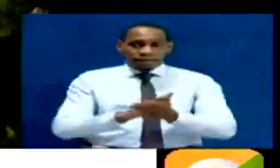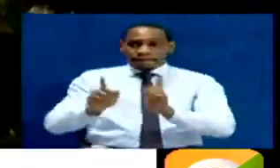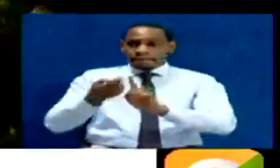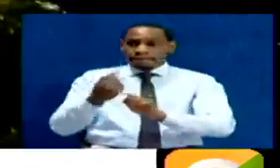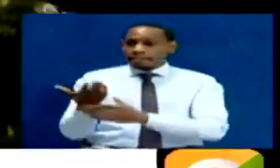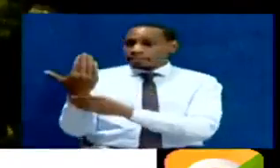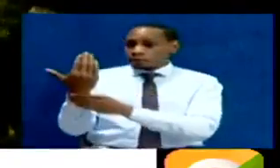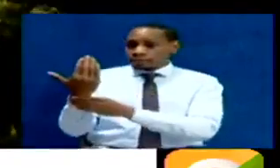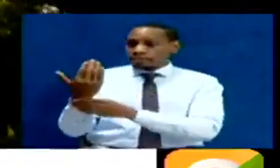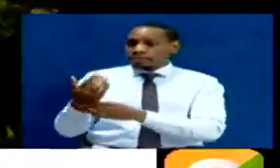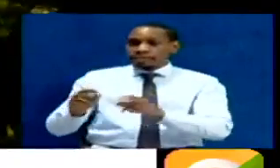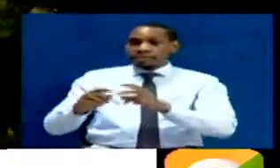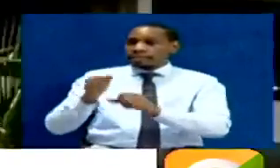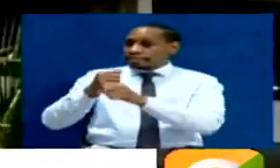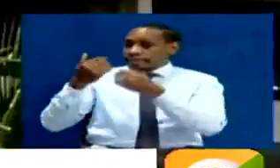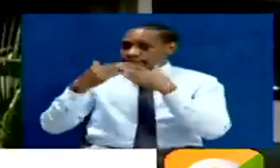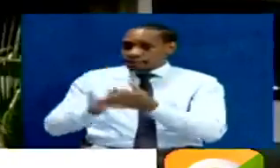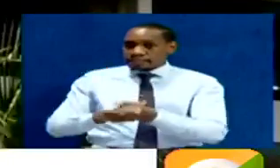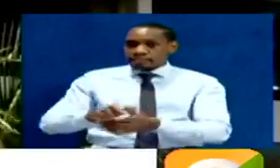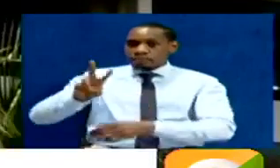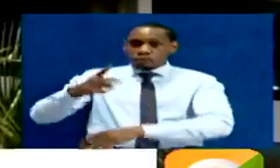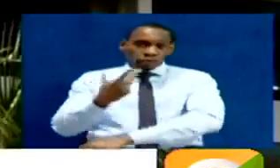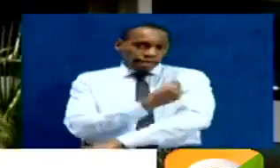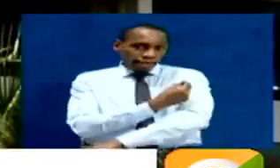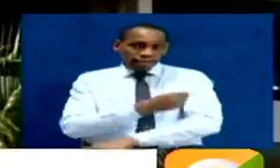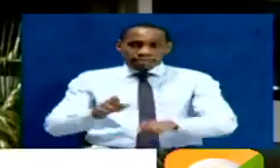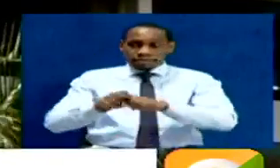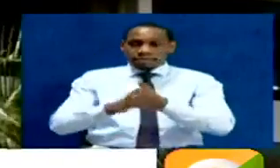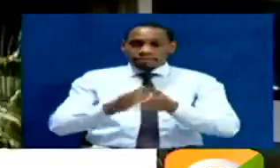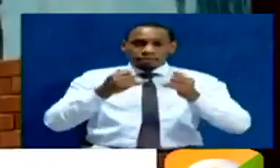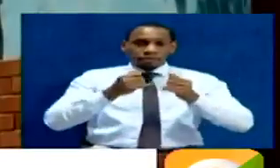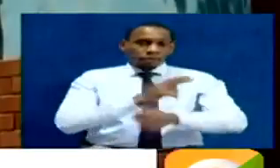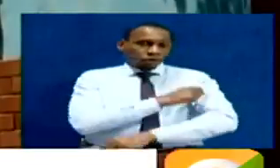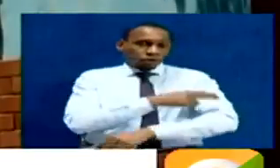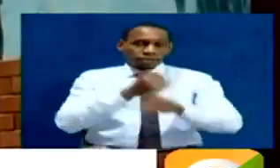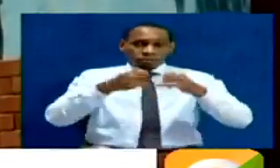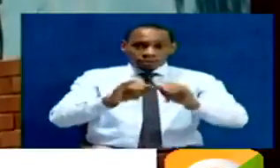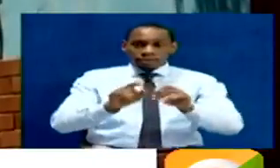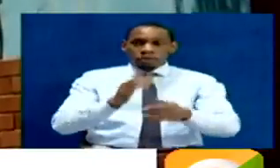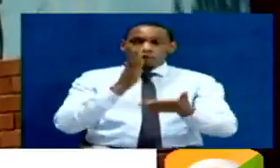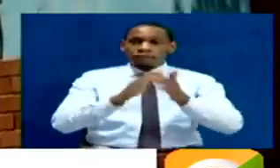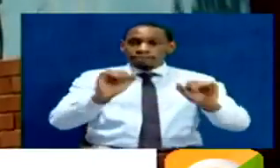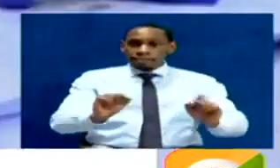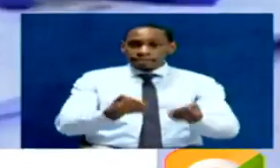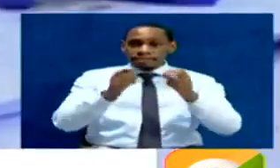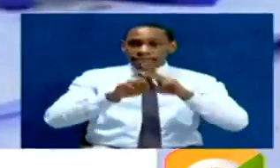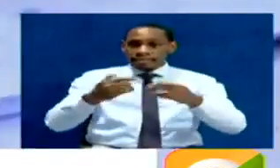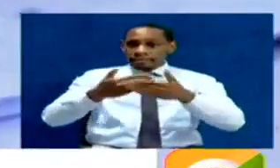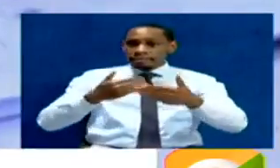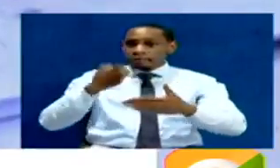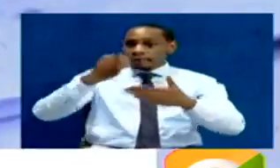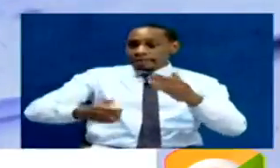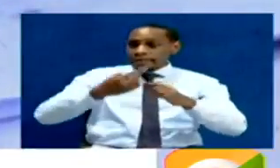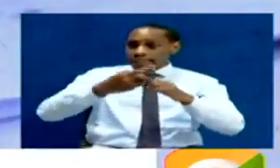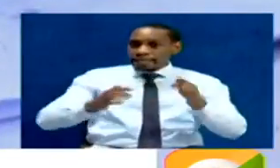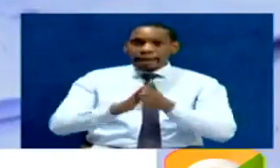Preliminary documentation has already been done for the two vaccines, and clinical trials to ascertain safety will begin before the end of